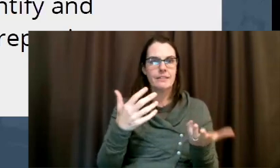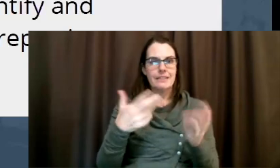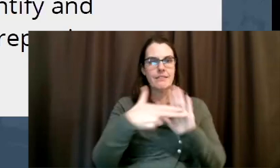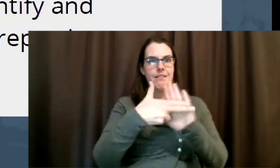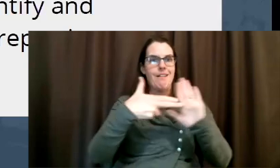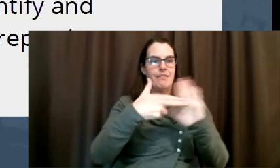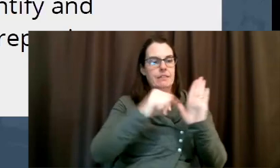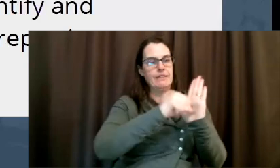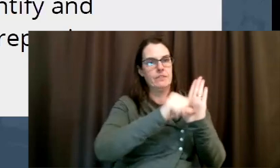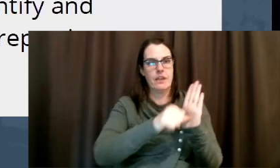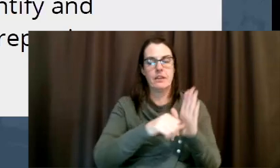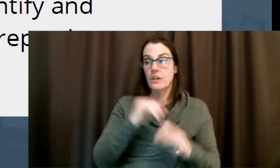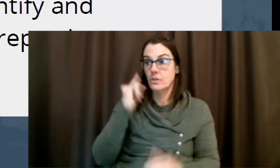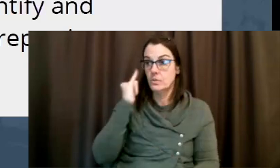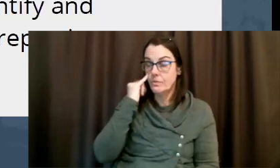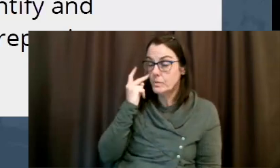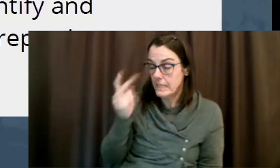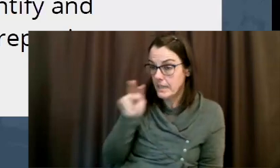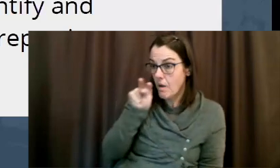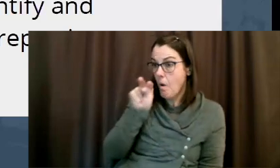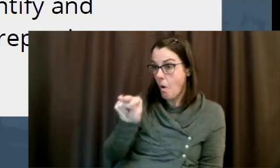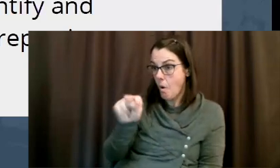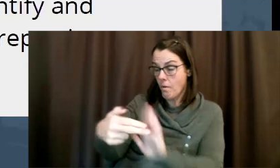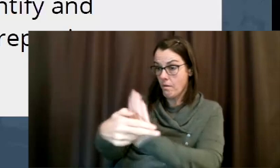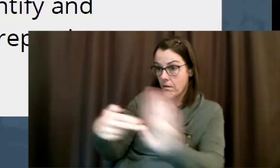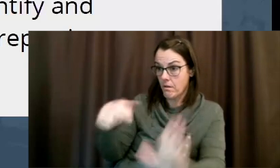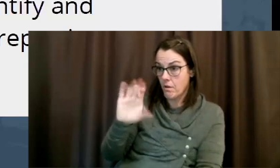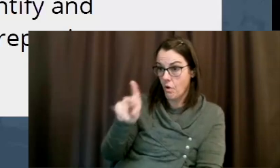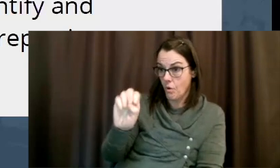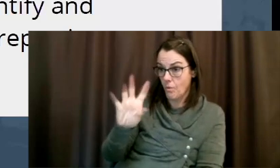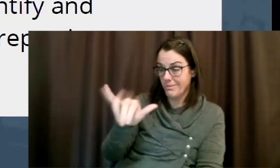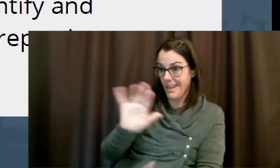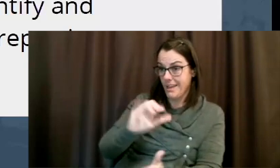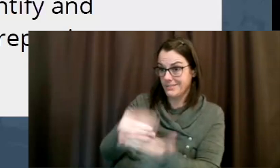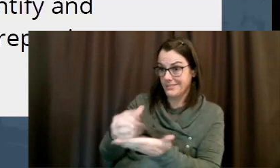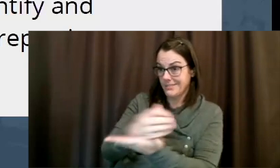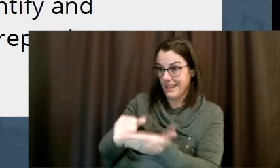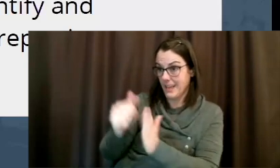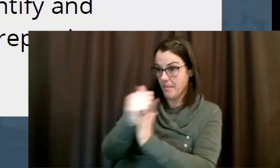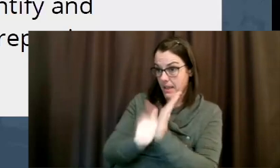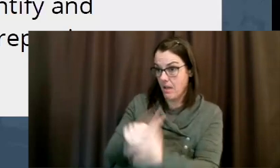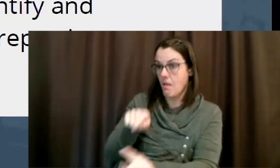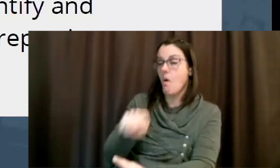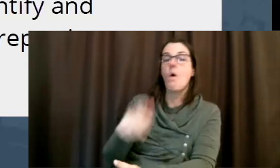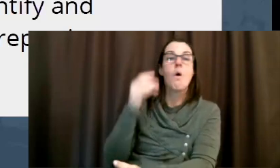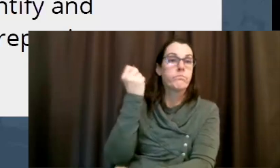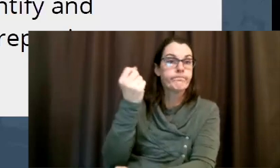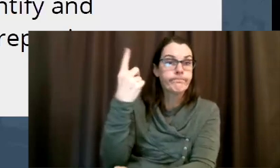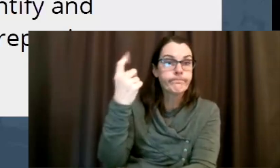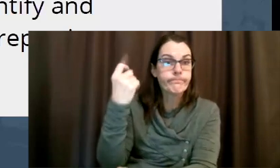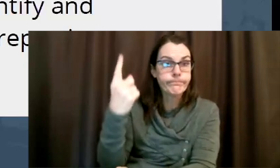see that a certain contribution has been coded to that income account, because now we know it's being used as match for